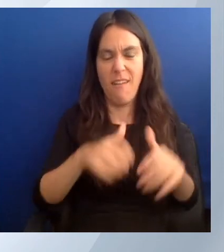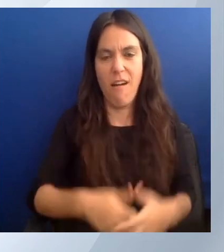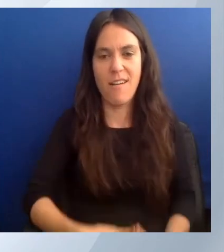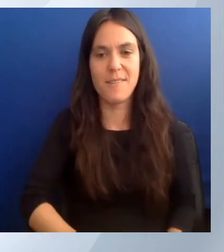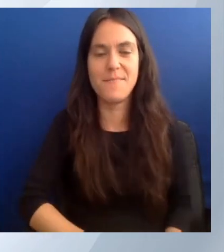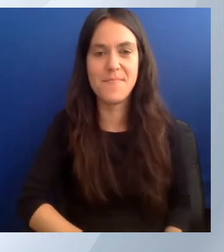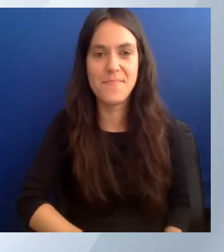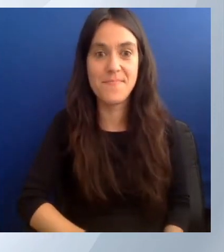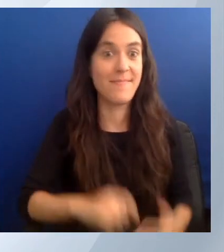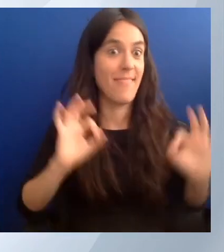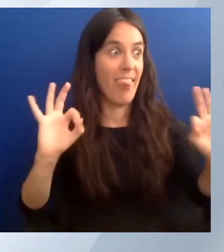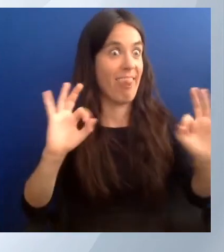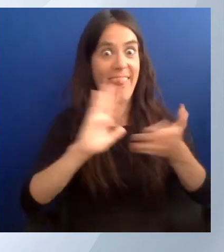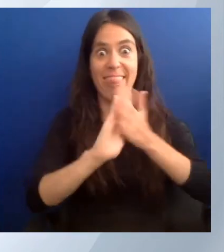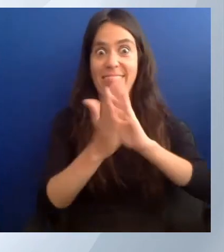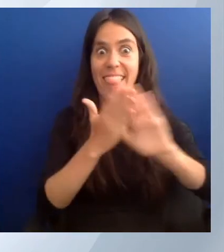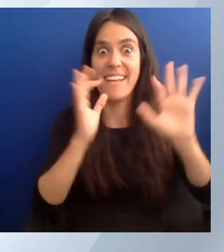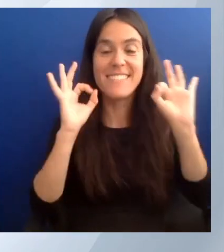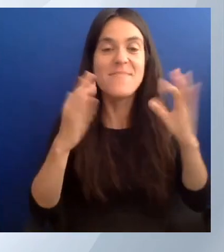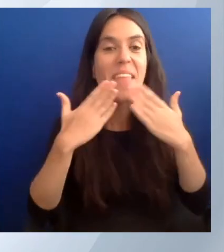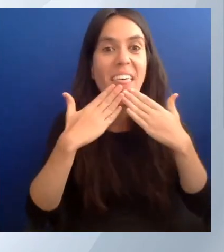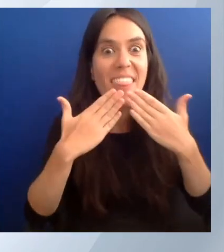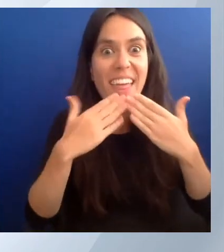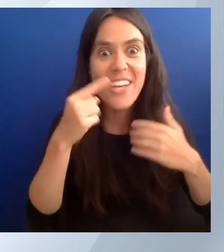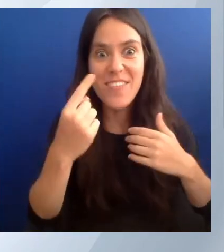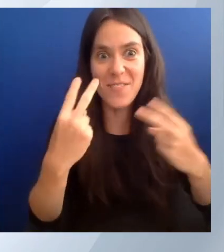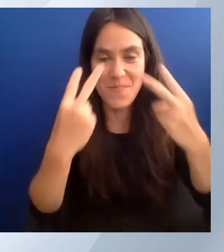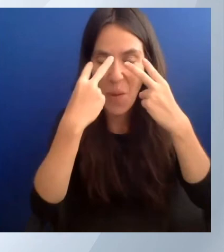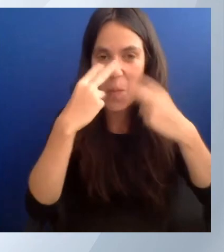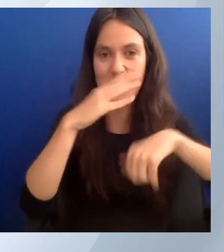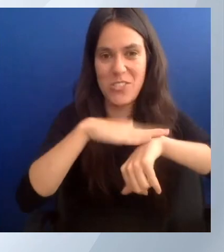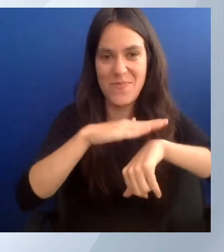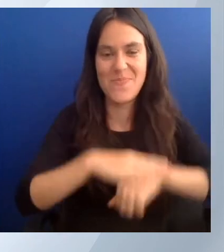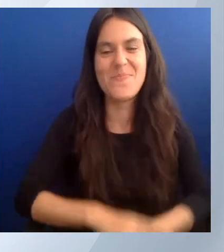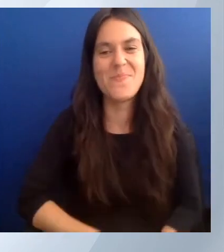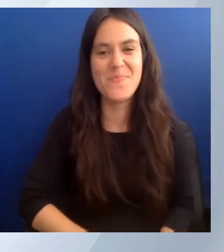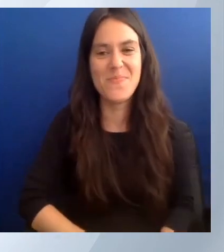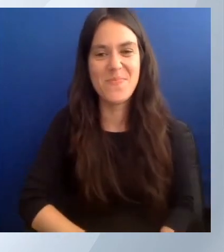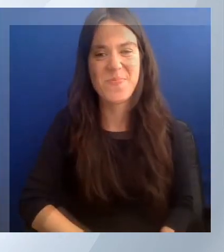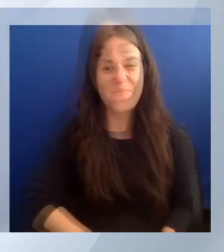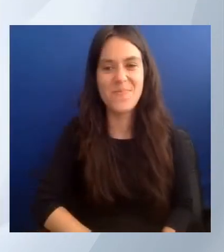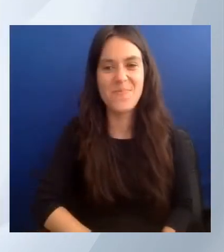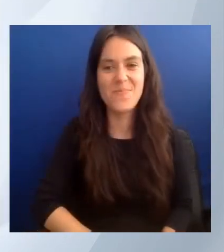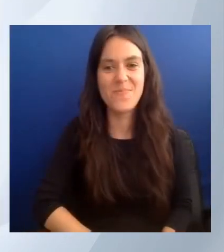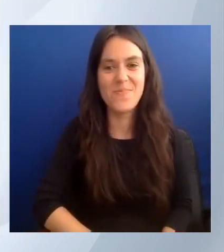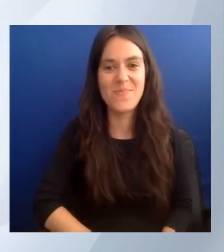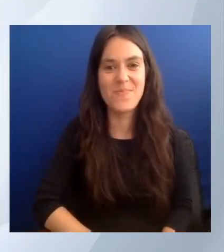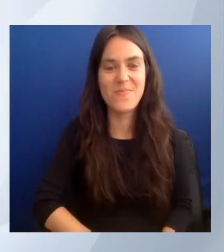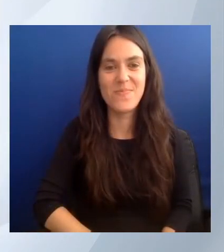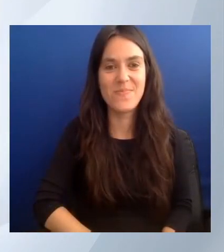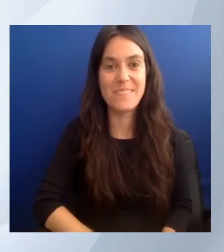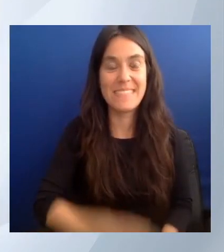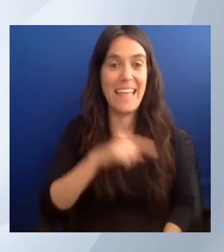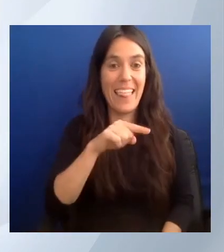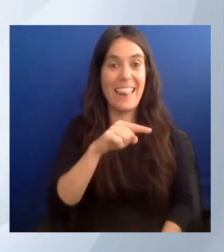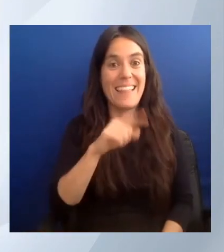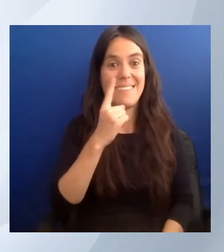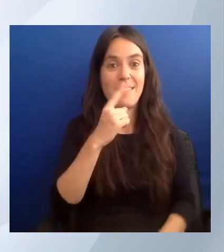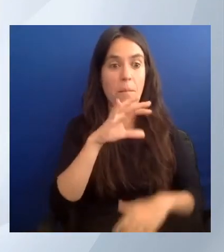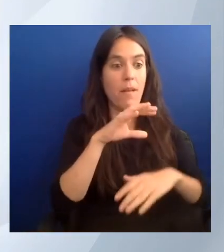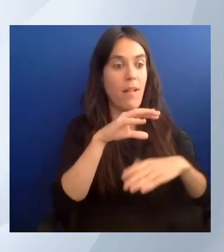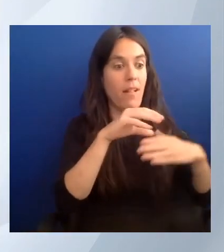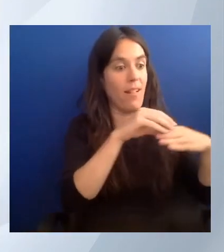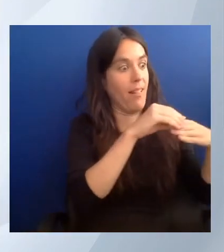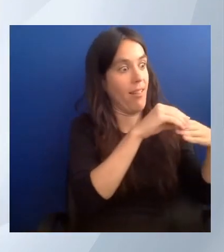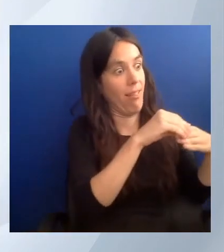That's it for my talk. Thank you for your time. I say this was very much a fly-through. There's a bit.ly there, bit.ly